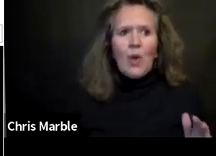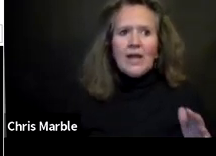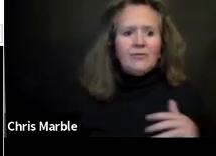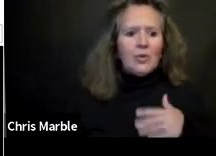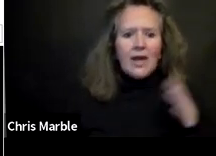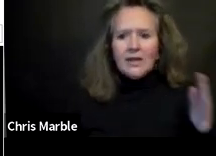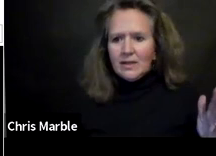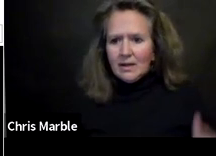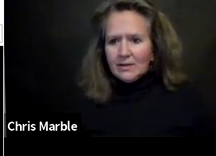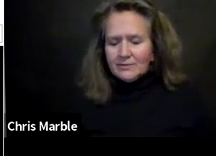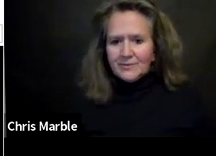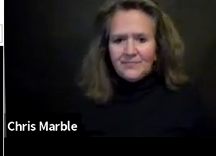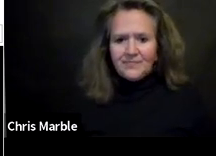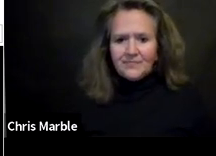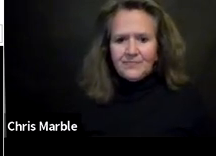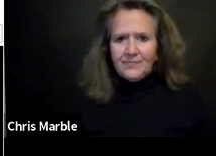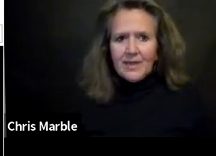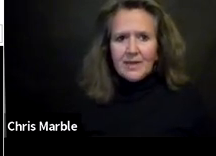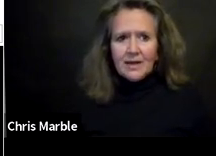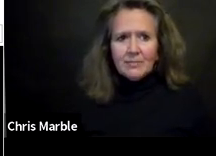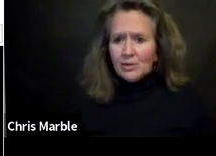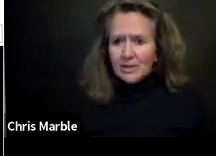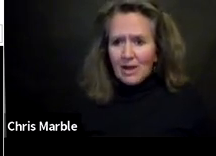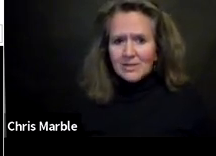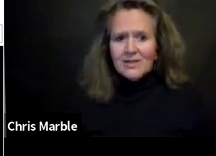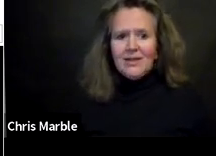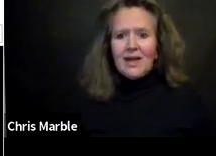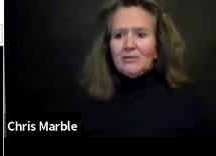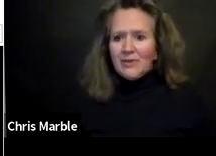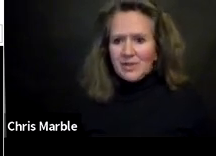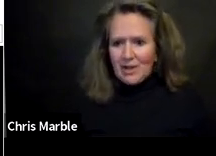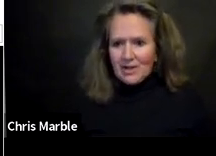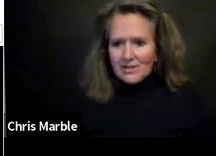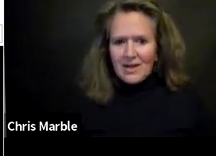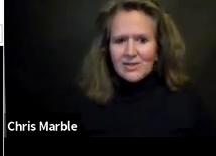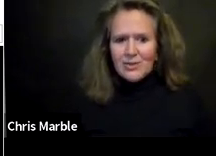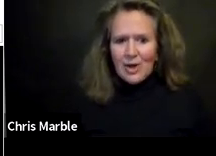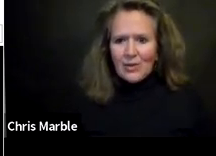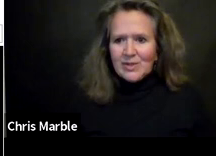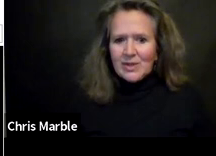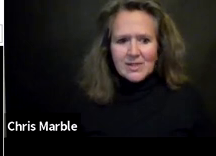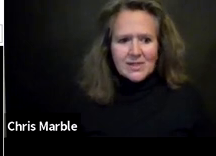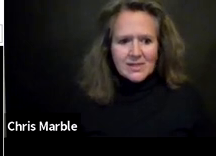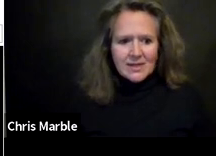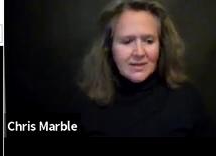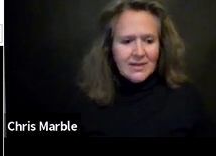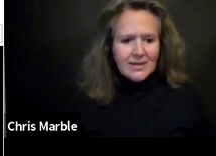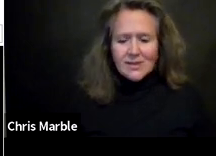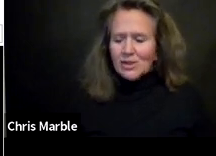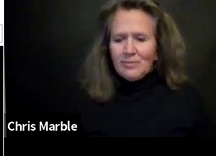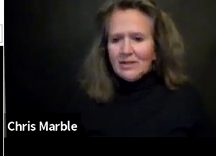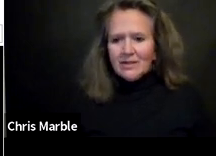there's a wide variety of hearing loss and vision loss, as you know. And so this